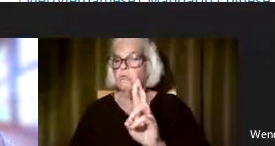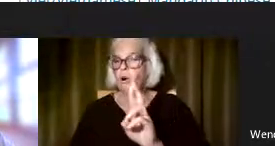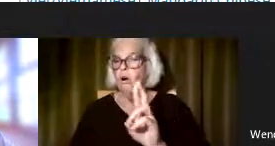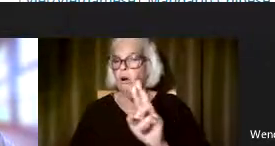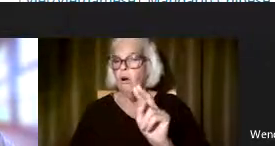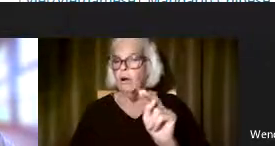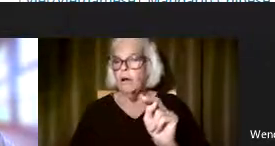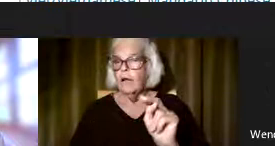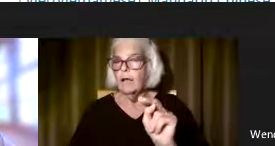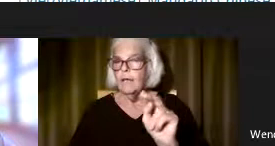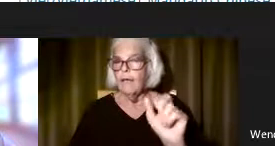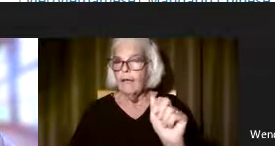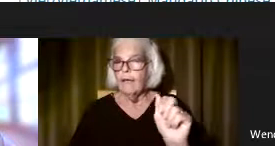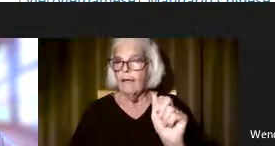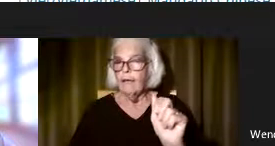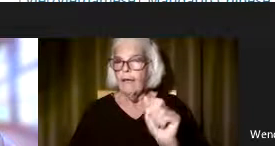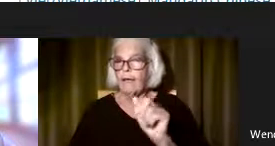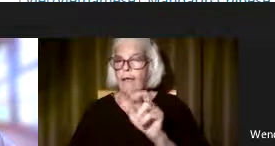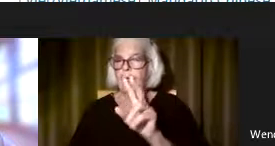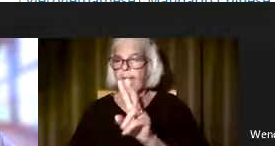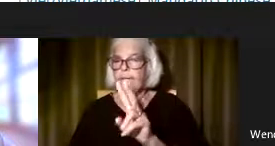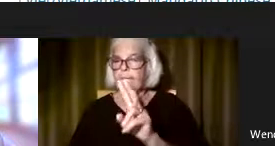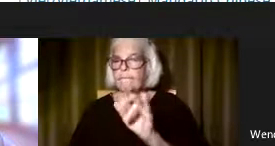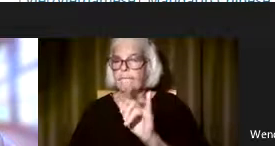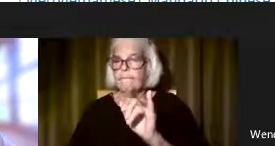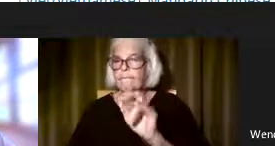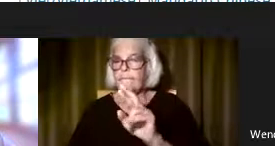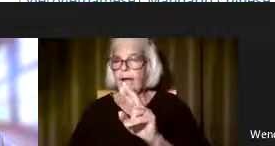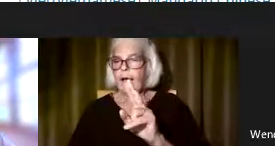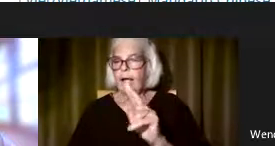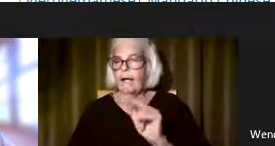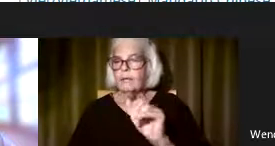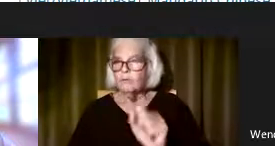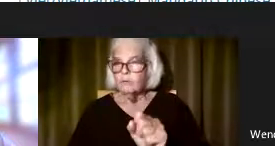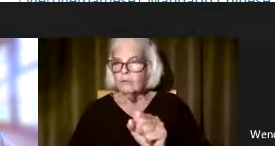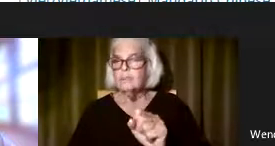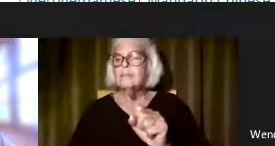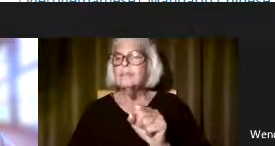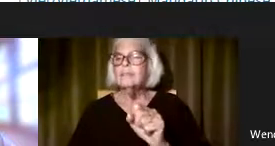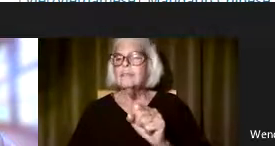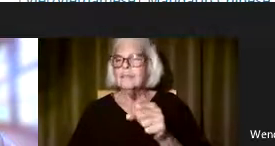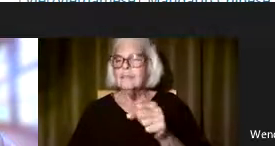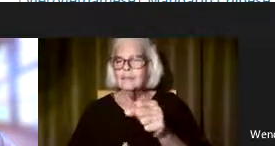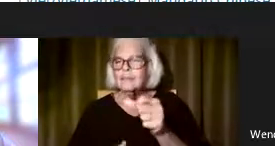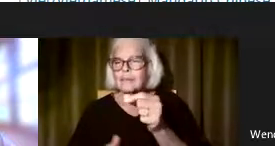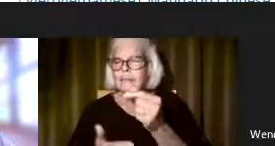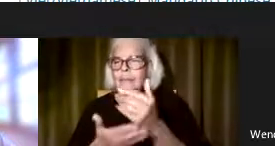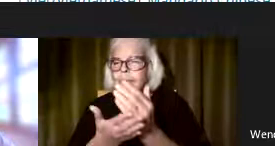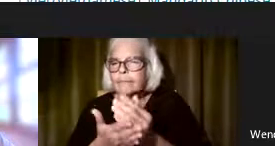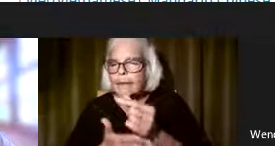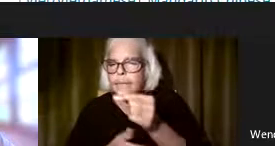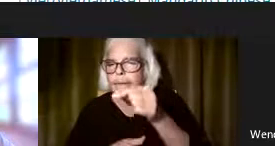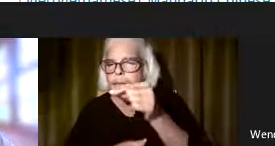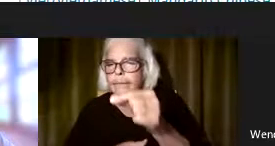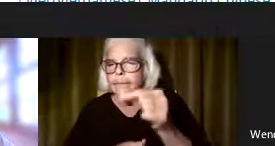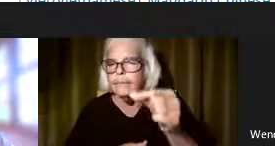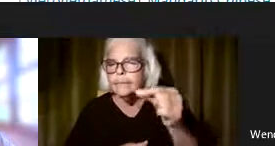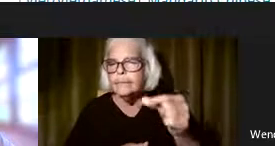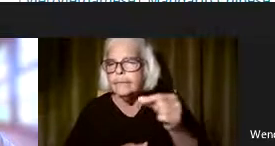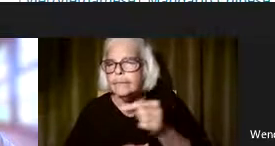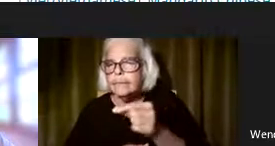virus fragments or active virus. So it's hard to tell sometimes whether or not you're actively symptomatic because it's such a sensitive